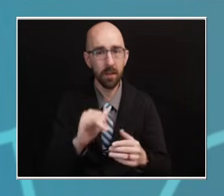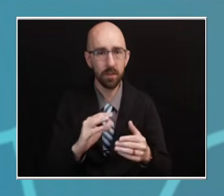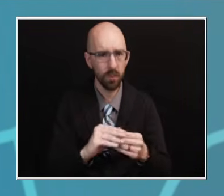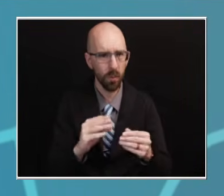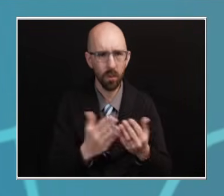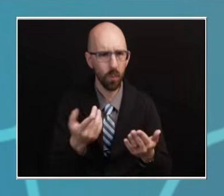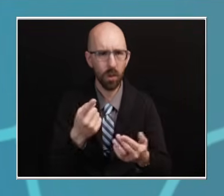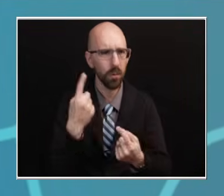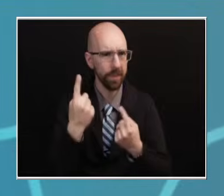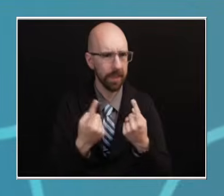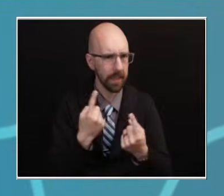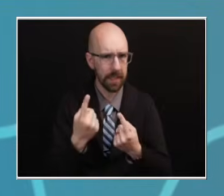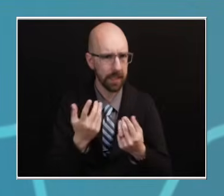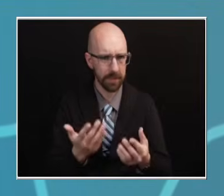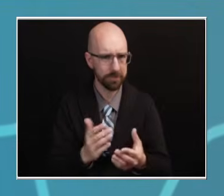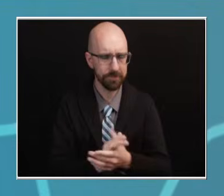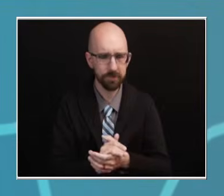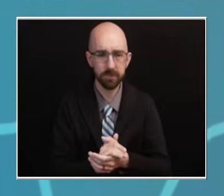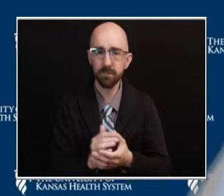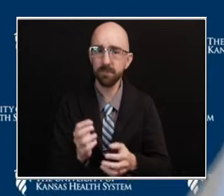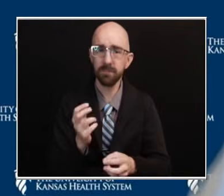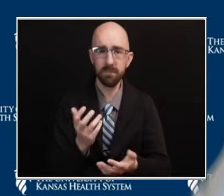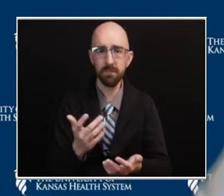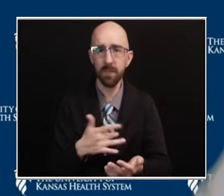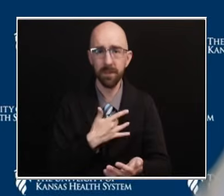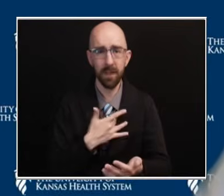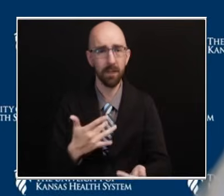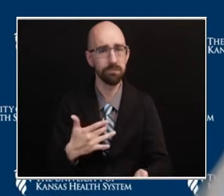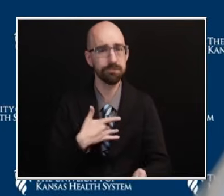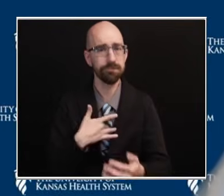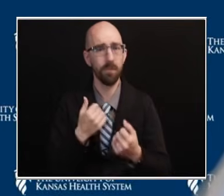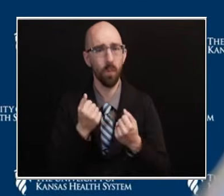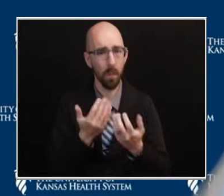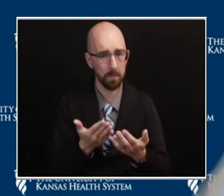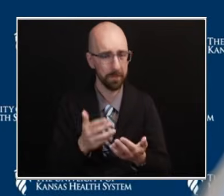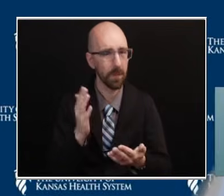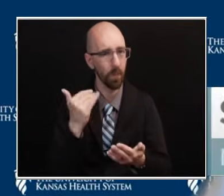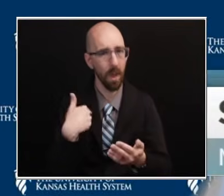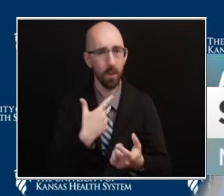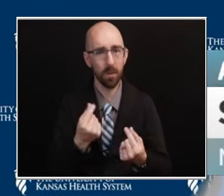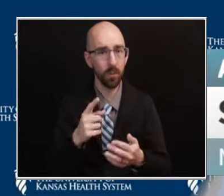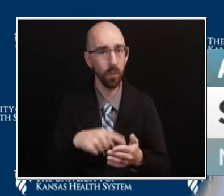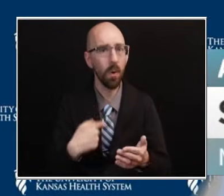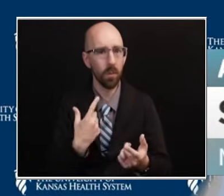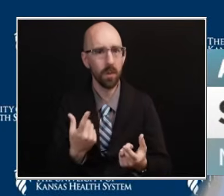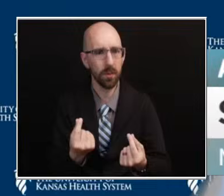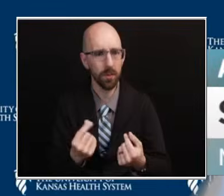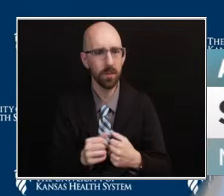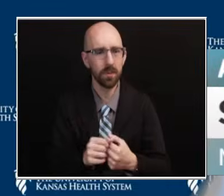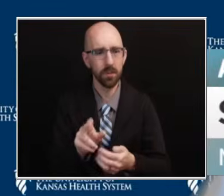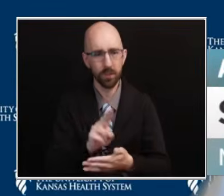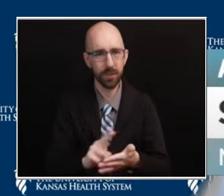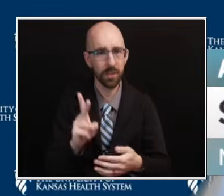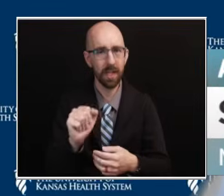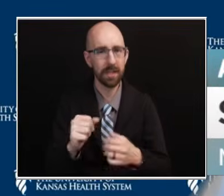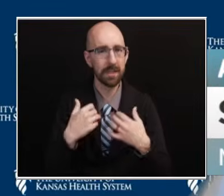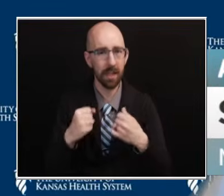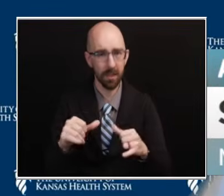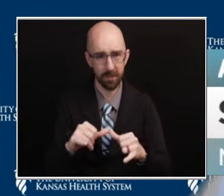mind? Well, it's heartwarming, and this is why we do what we do at the University of Kansas Health System.